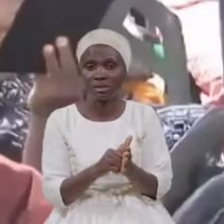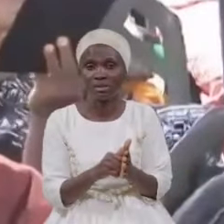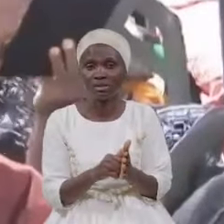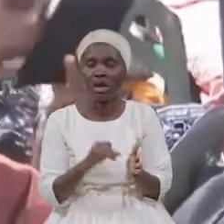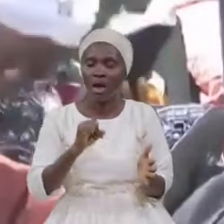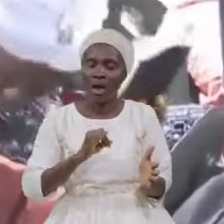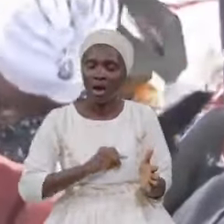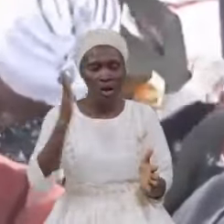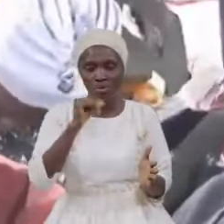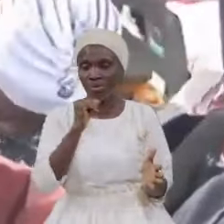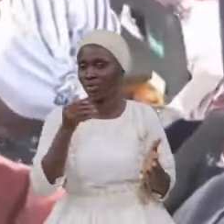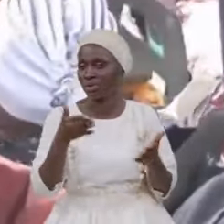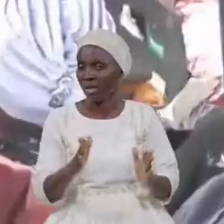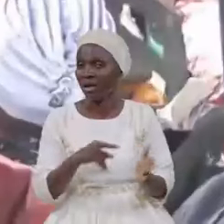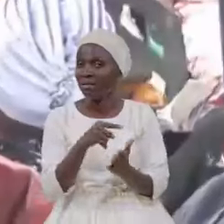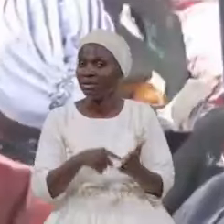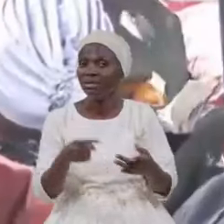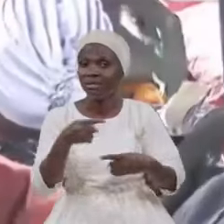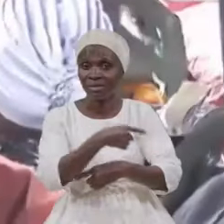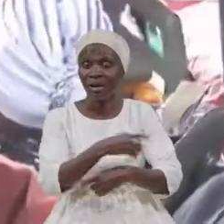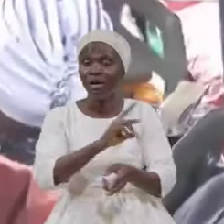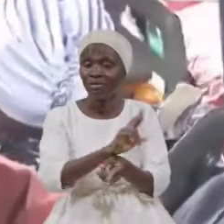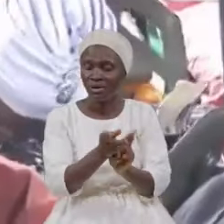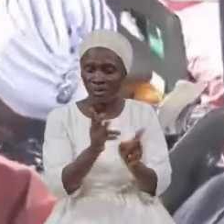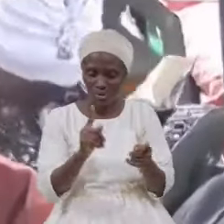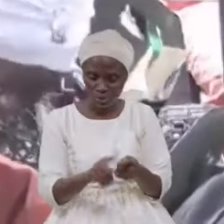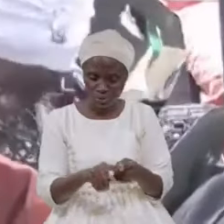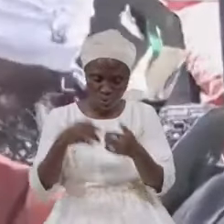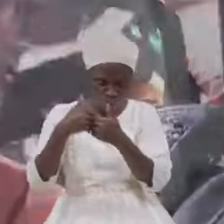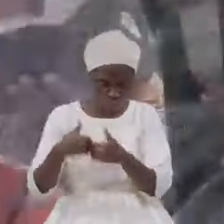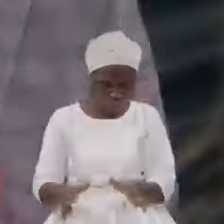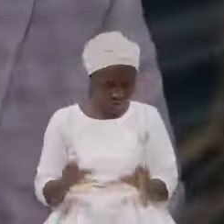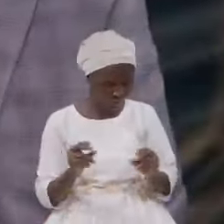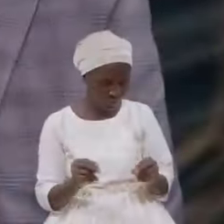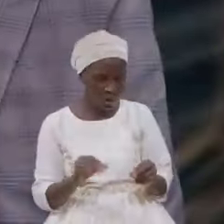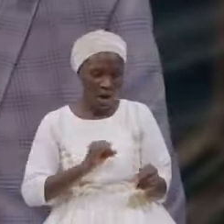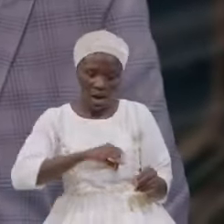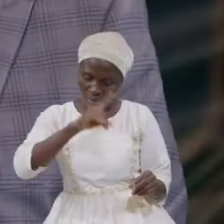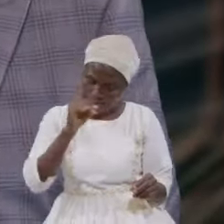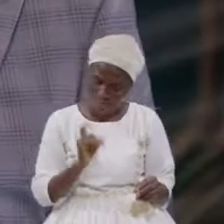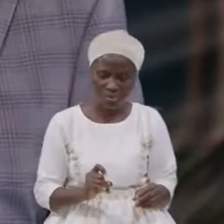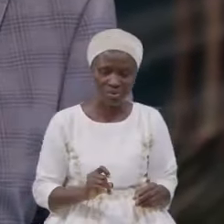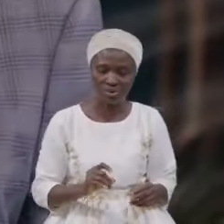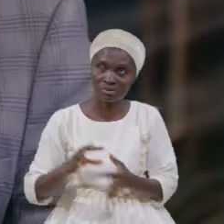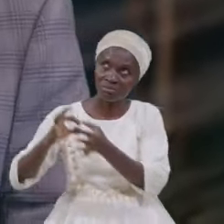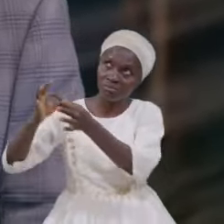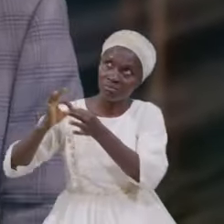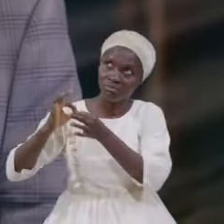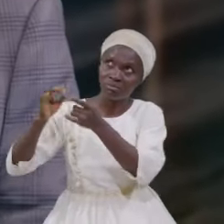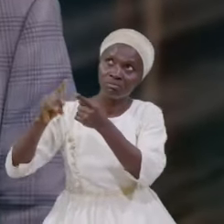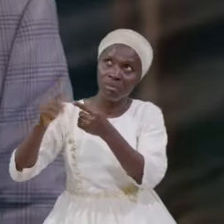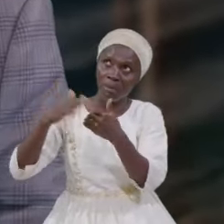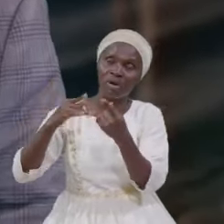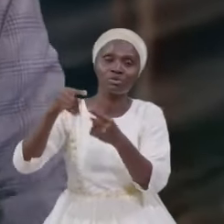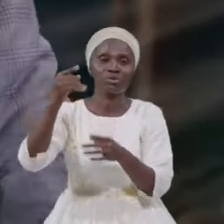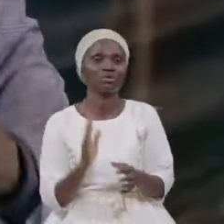by. I must reconcile with God. The Lord is holding the heavenly pen